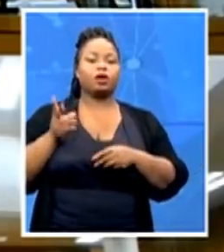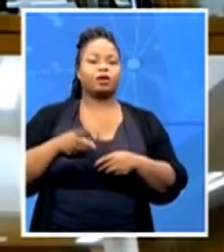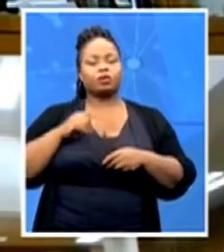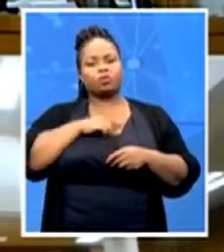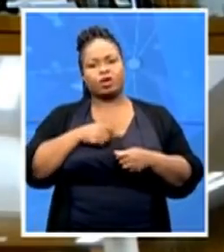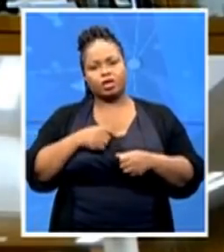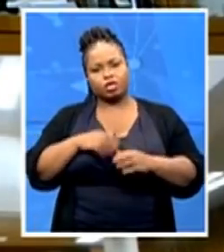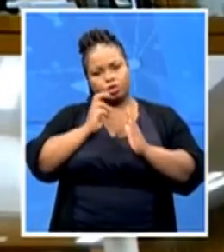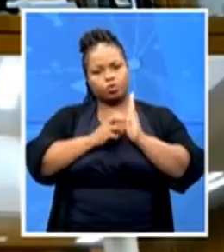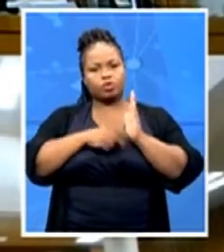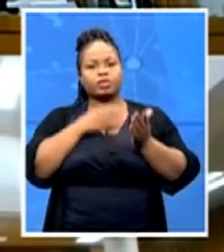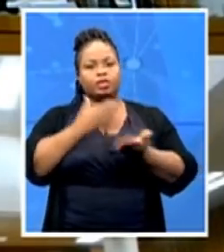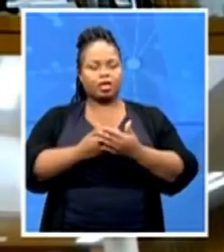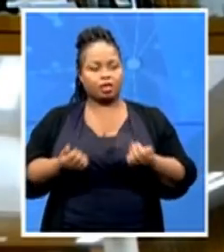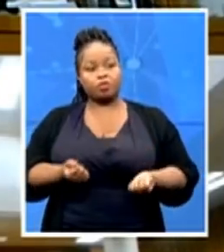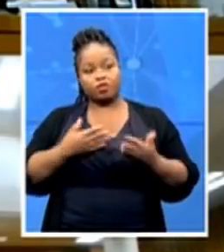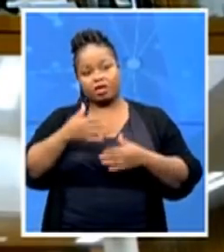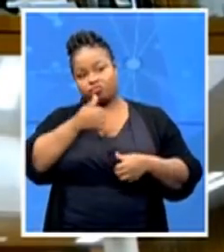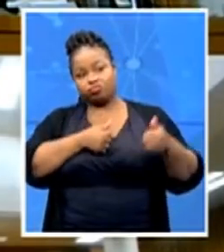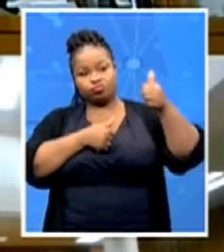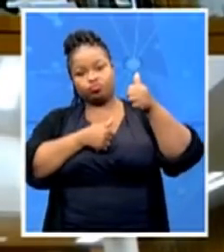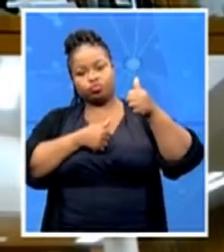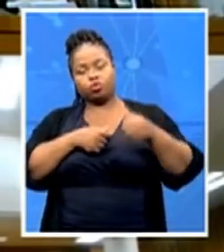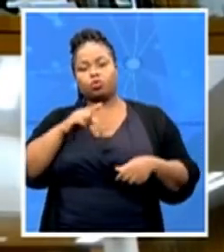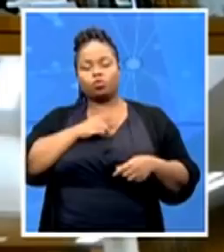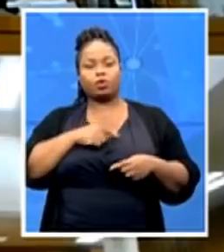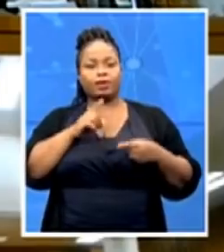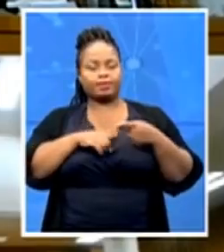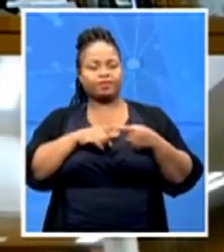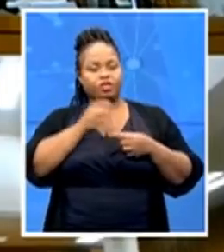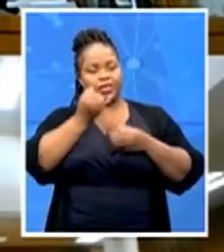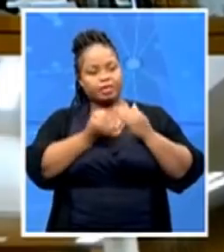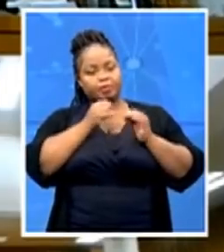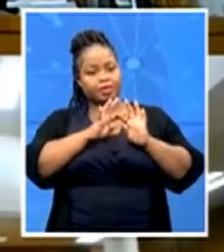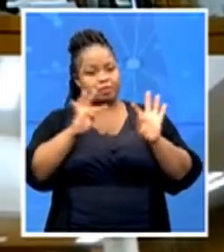appoint A, the independent panel, as I discussed with Justice Alamo,